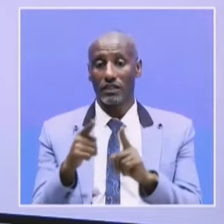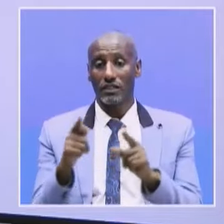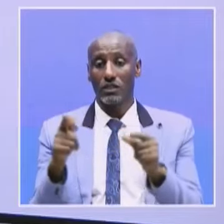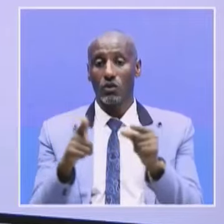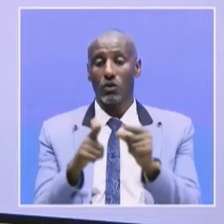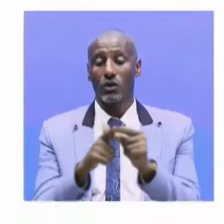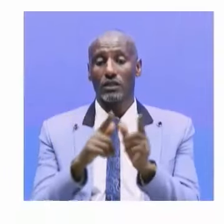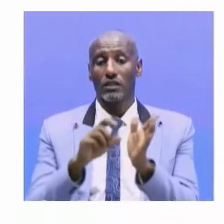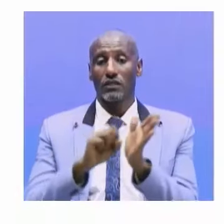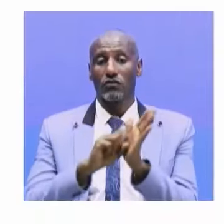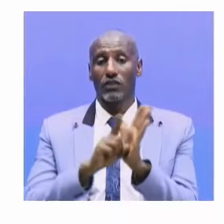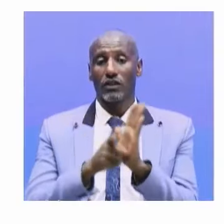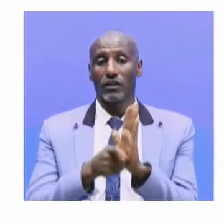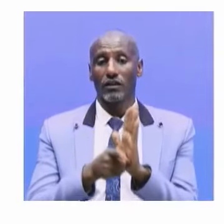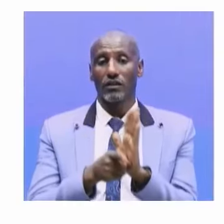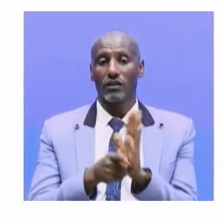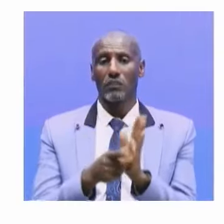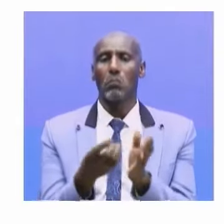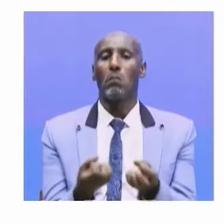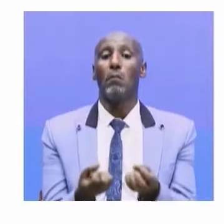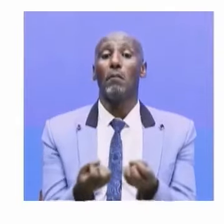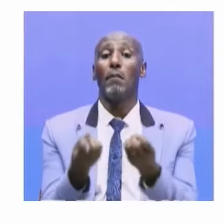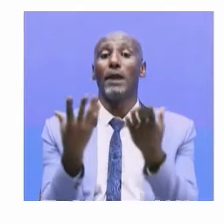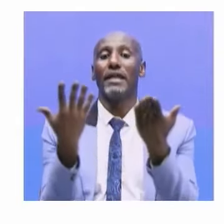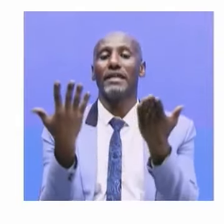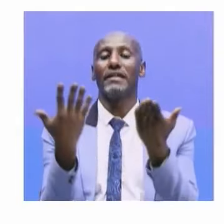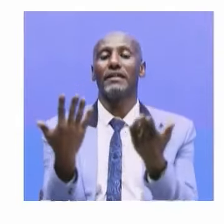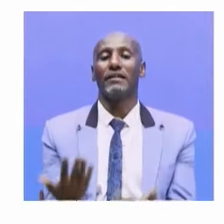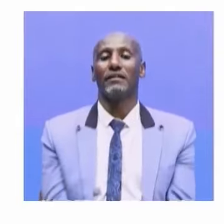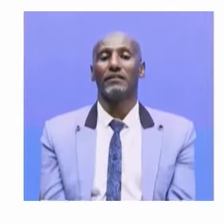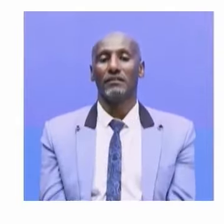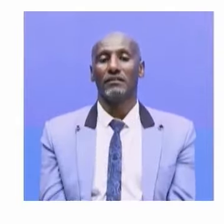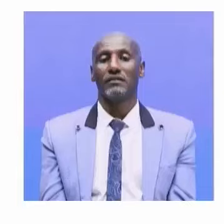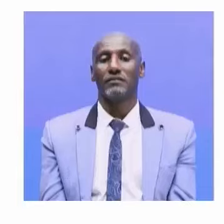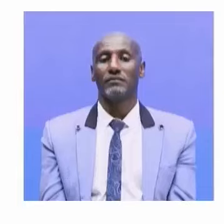example, many,